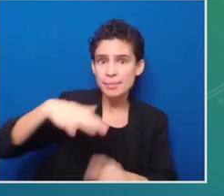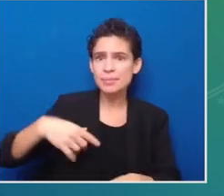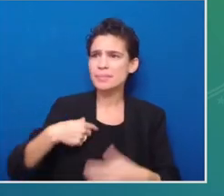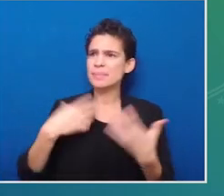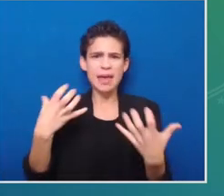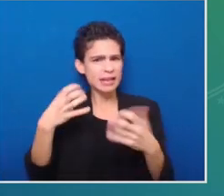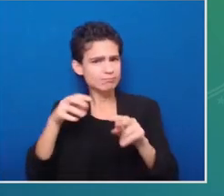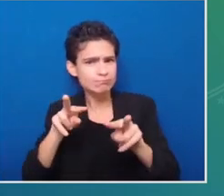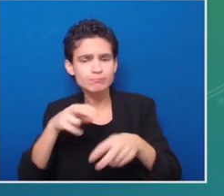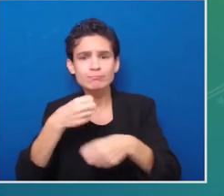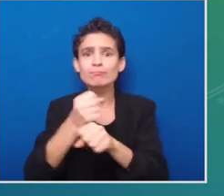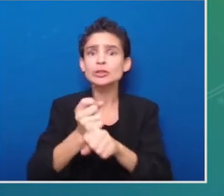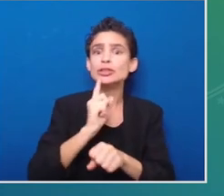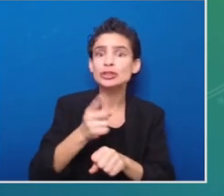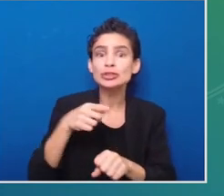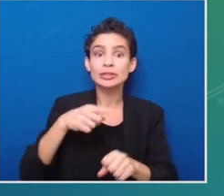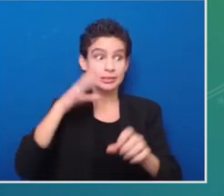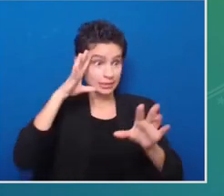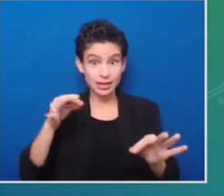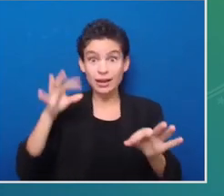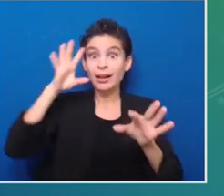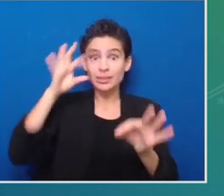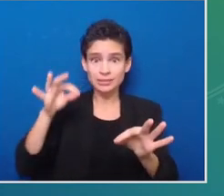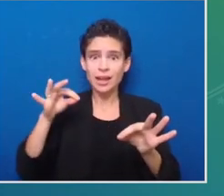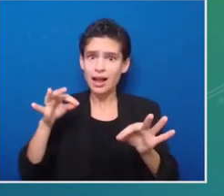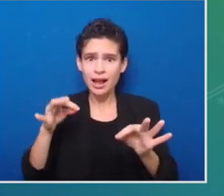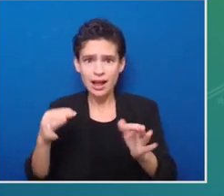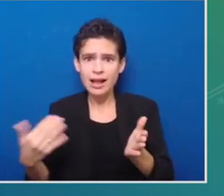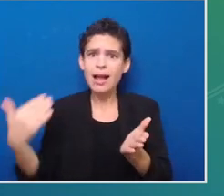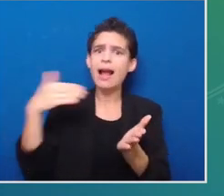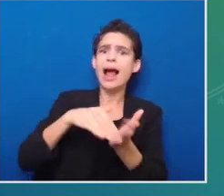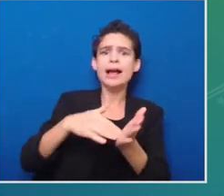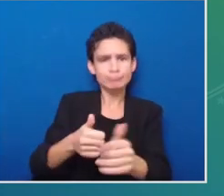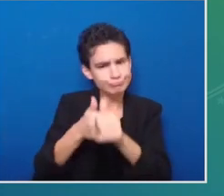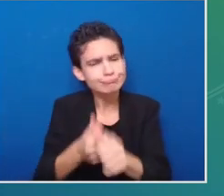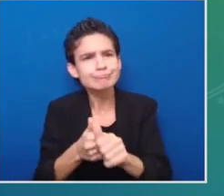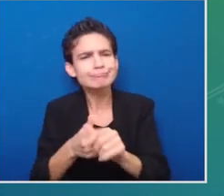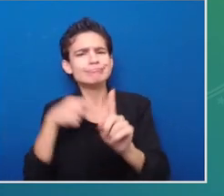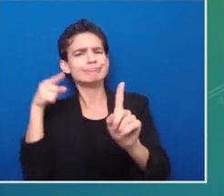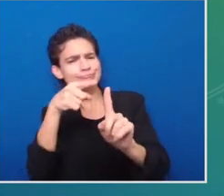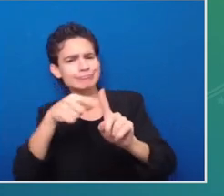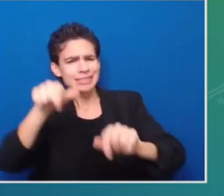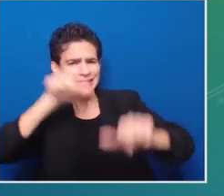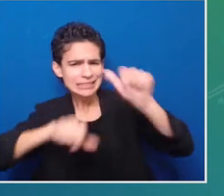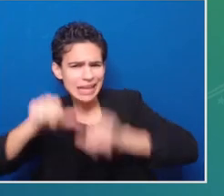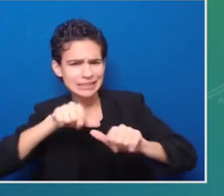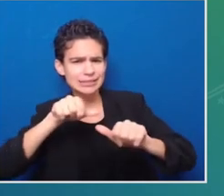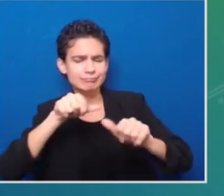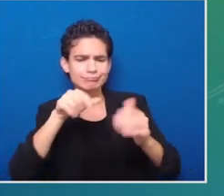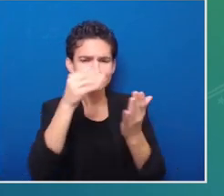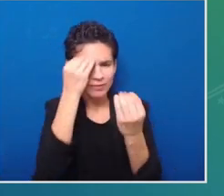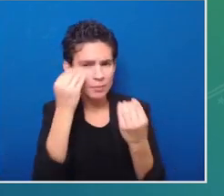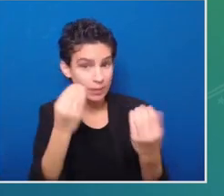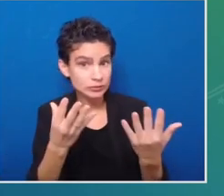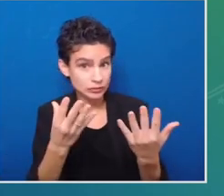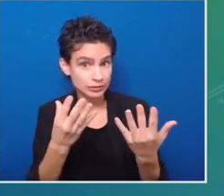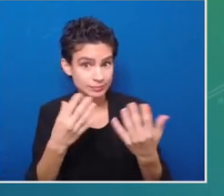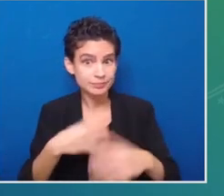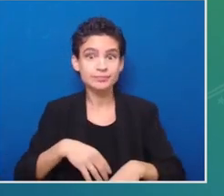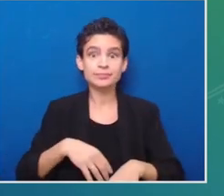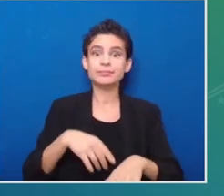will once again be driven by science. We know that climate change can only be solved with participation